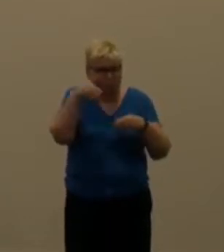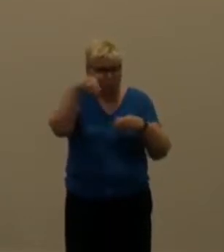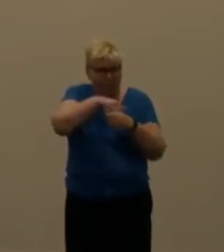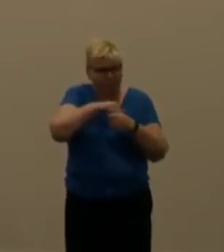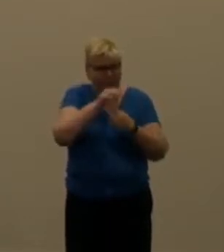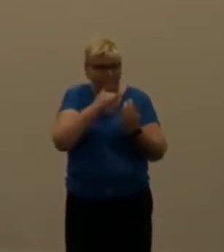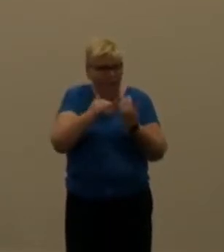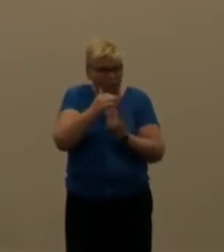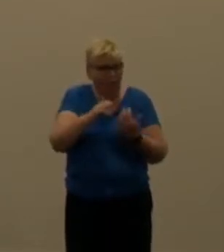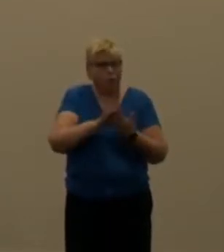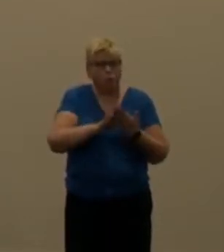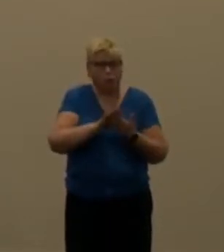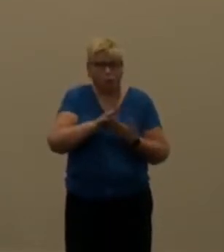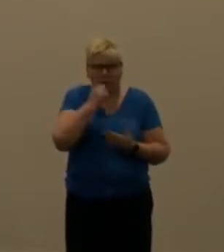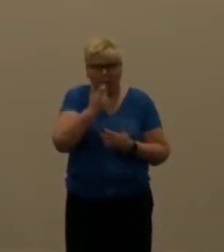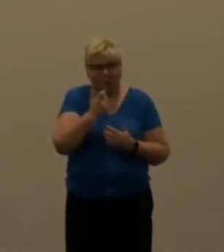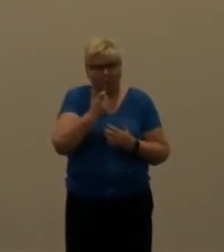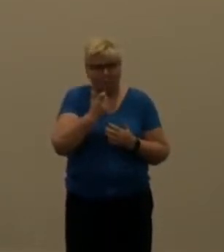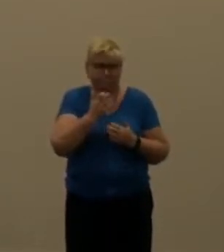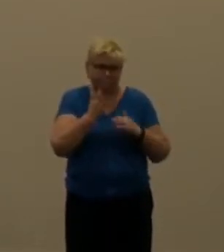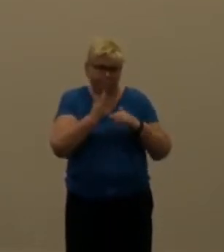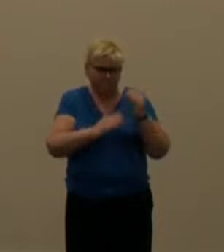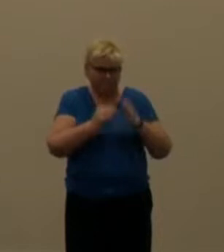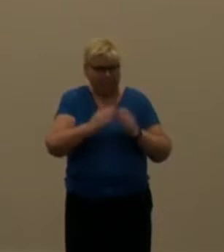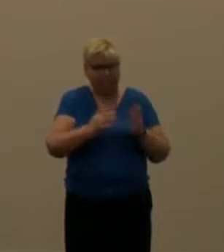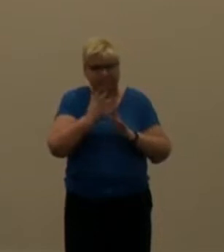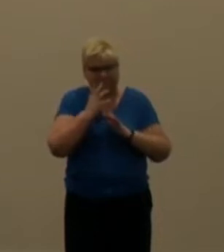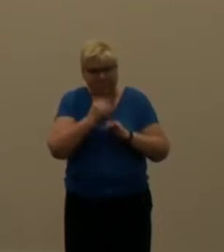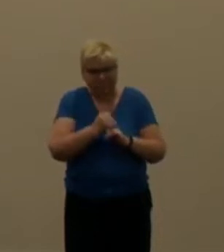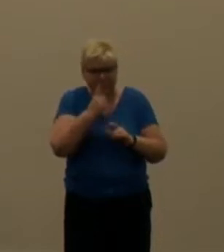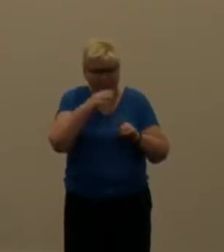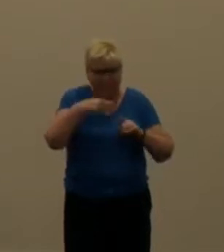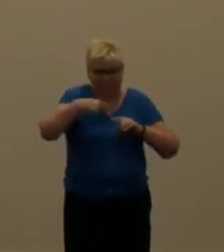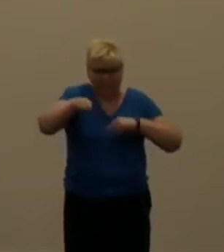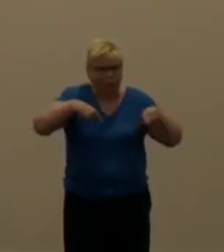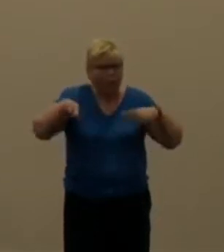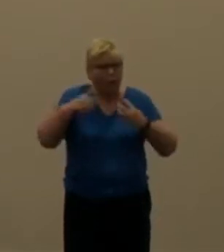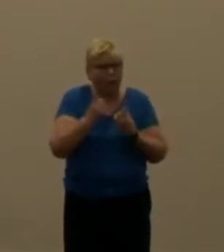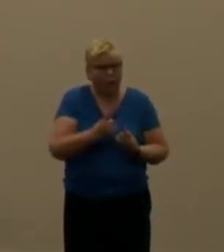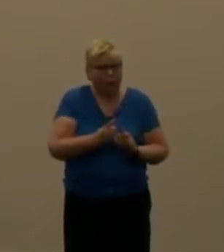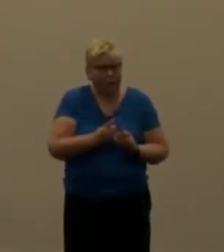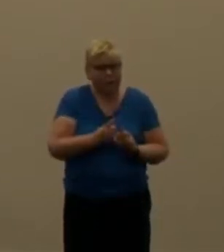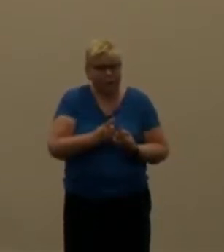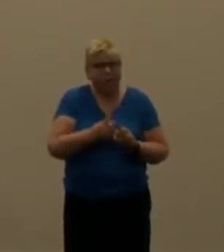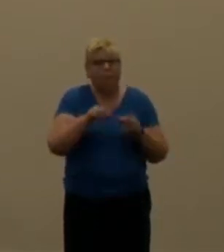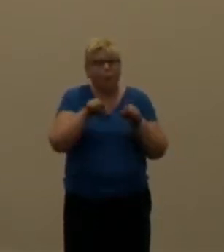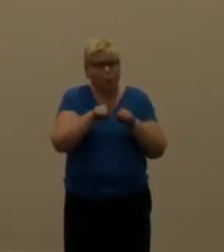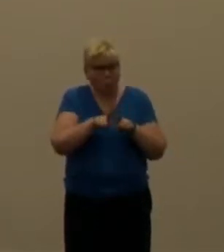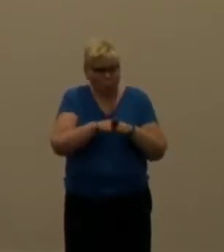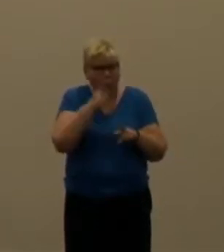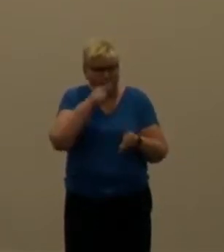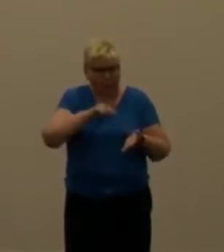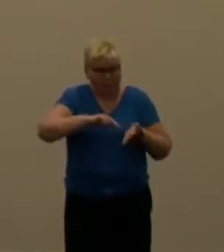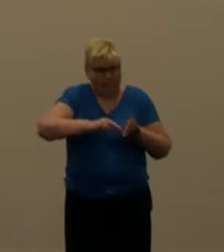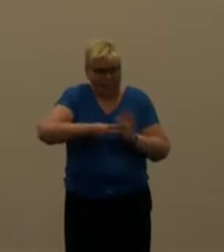where we can build and test. We can deploy things. We can of course develop. But we can also plan